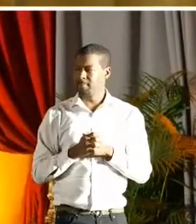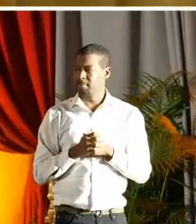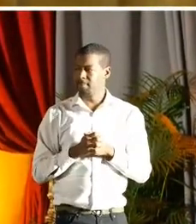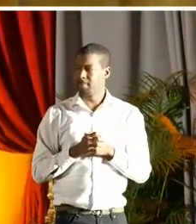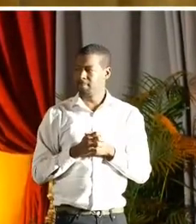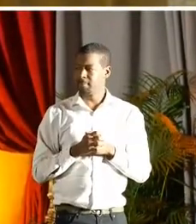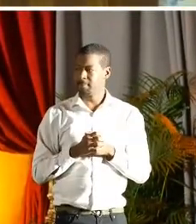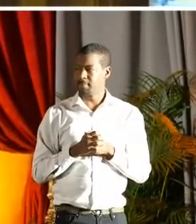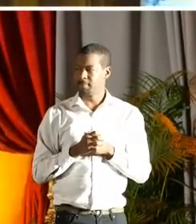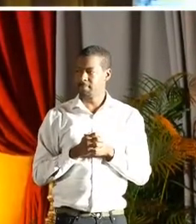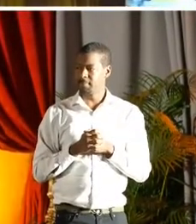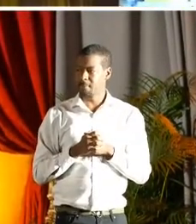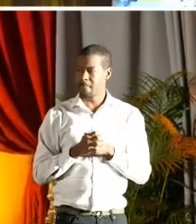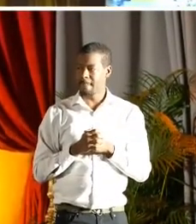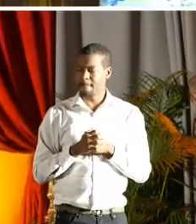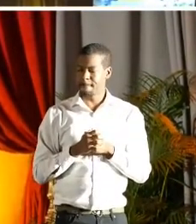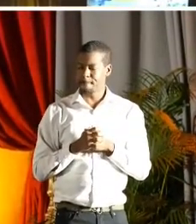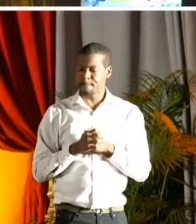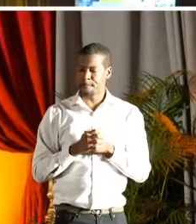Big up for Rashad.